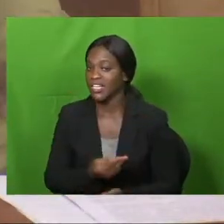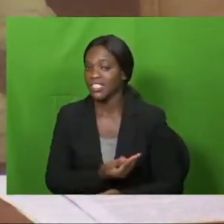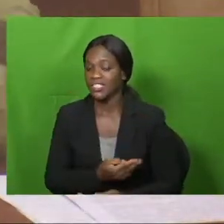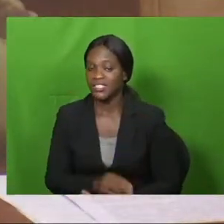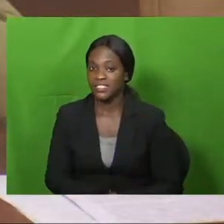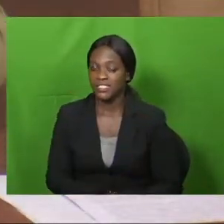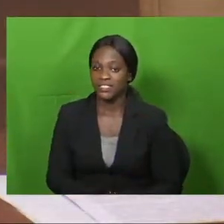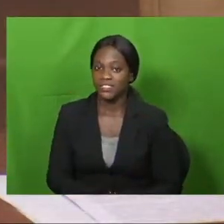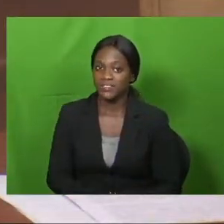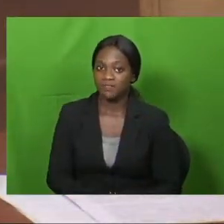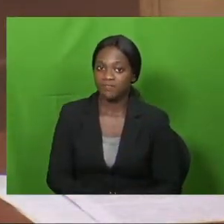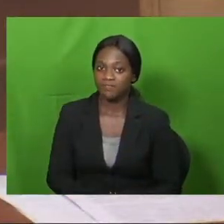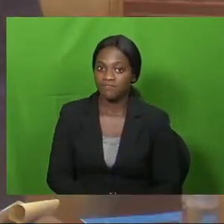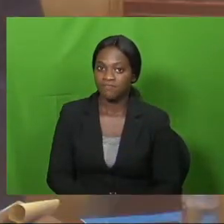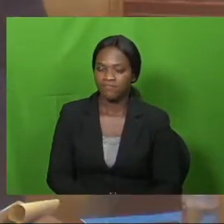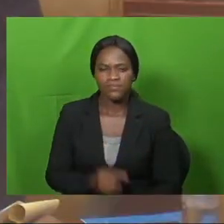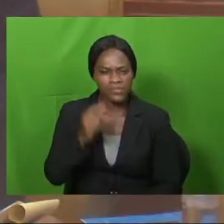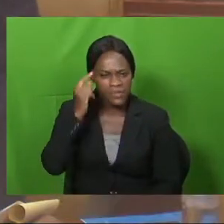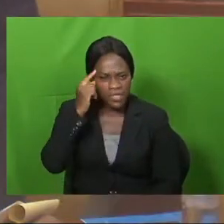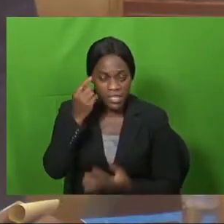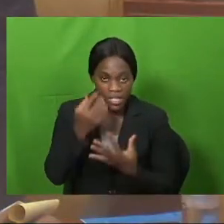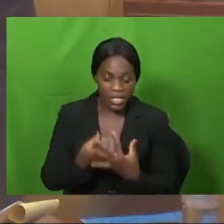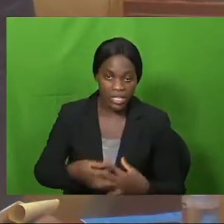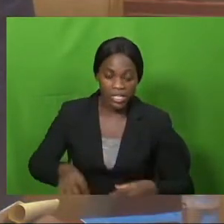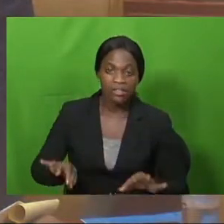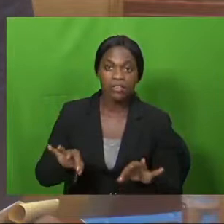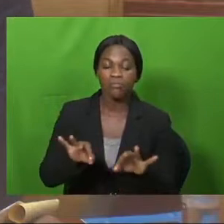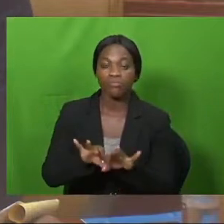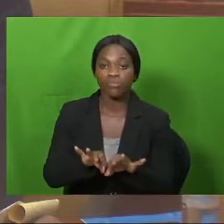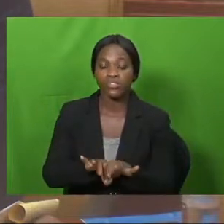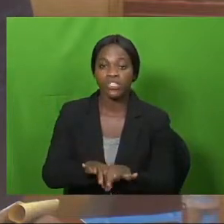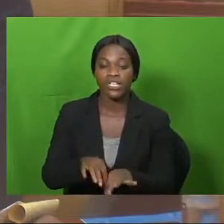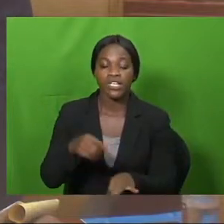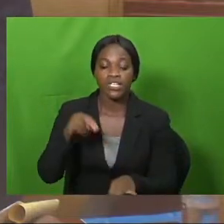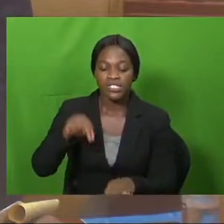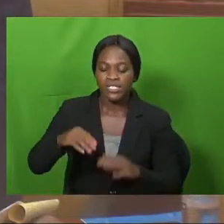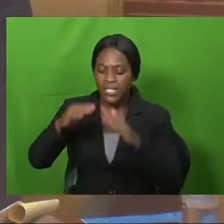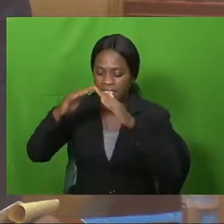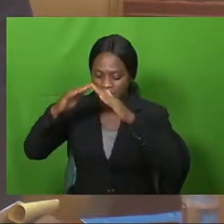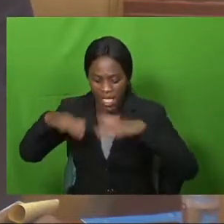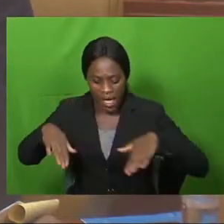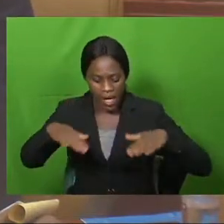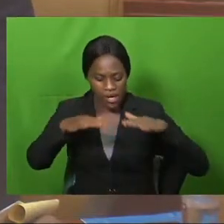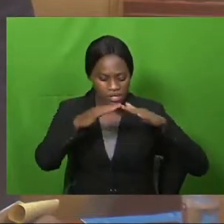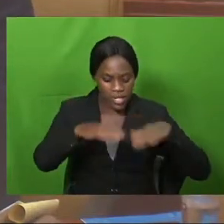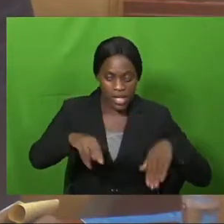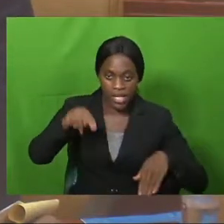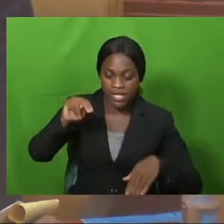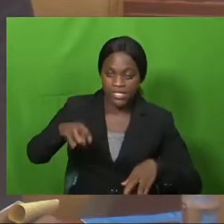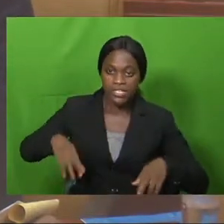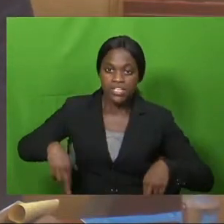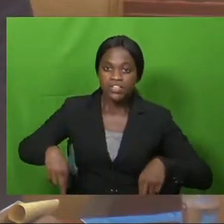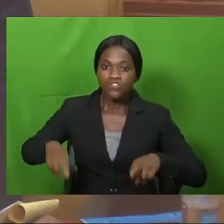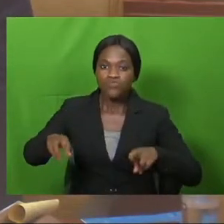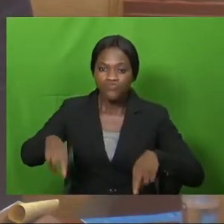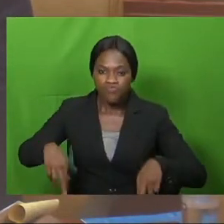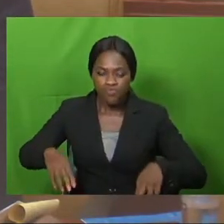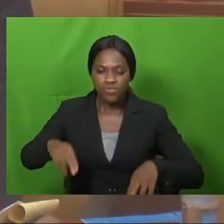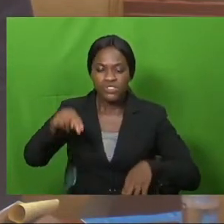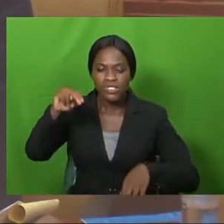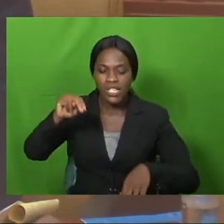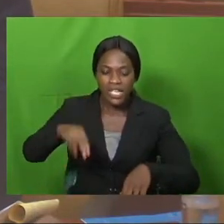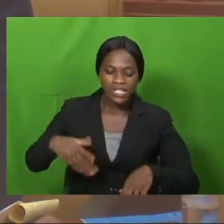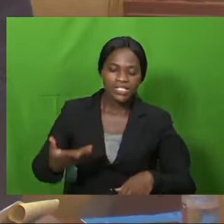Speaker, it is very, very important. We need housing, we need roads, we need hospitals, we need